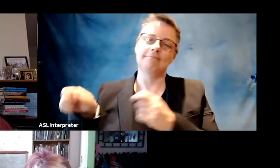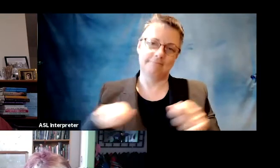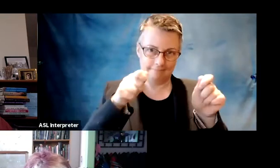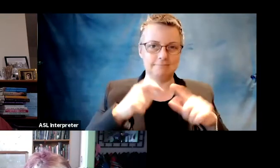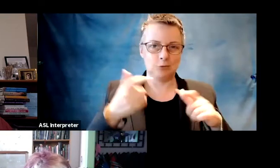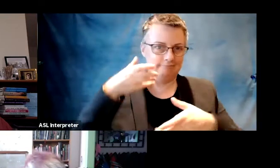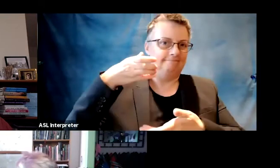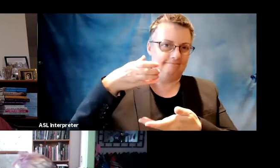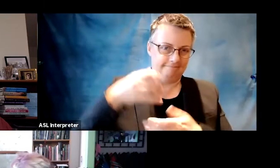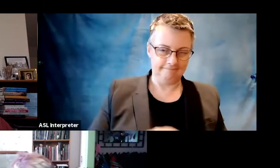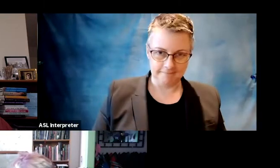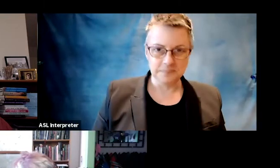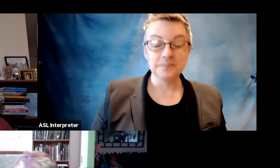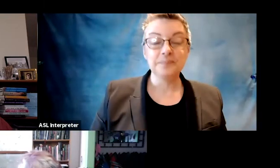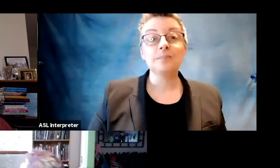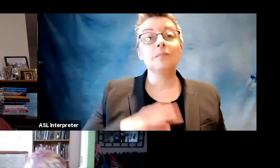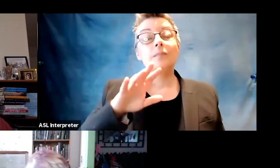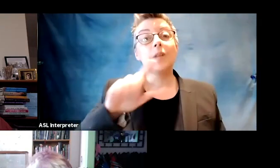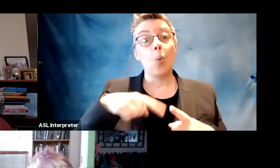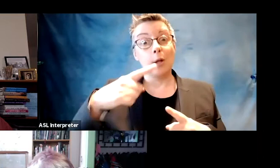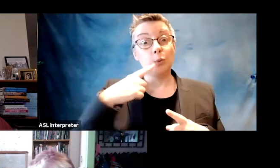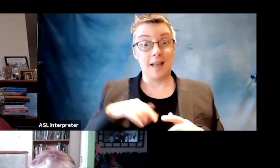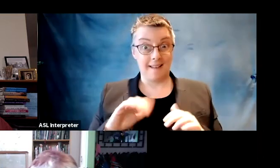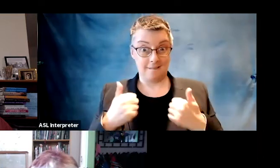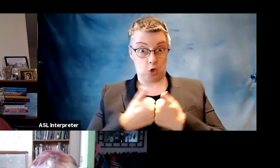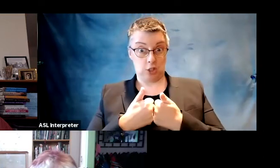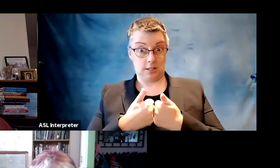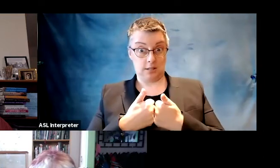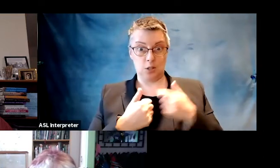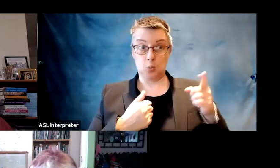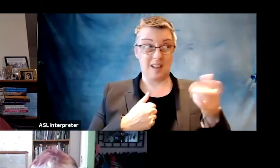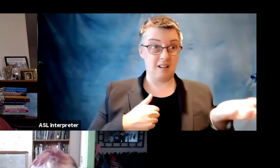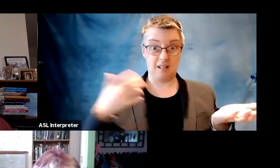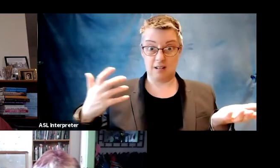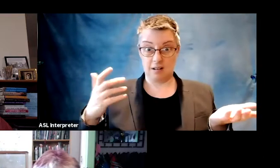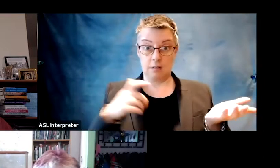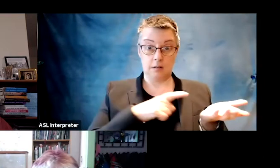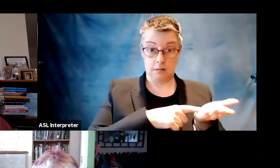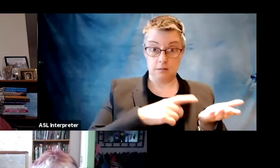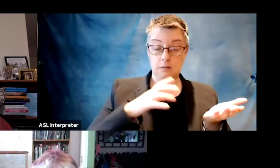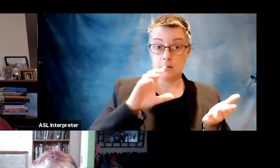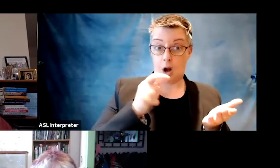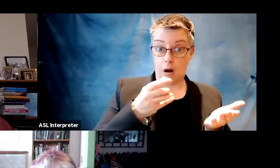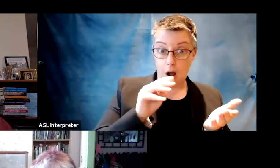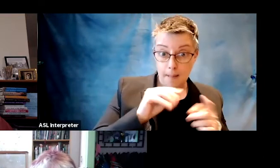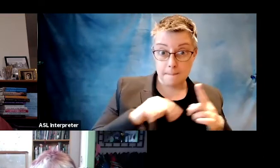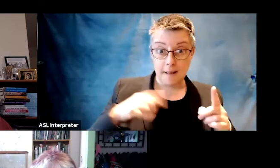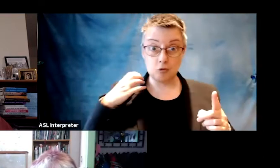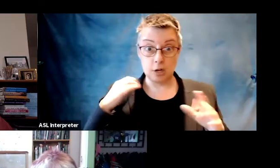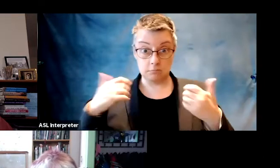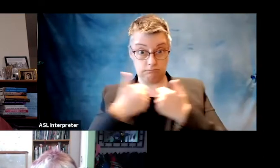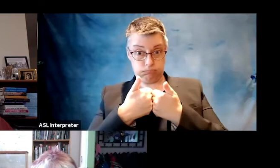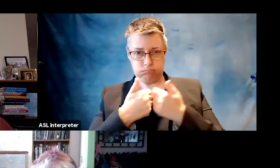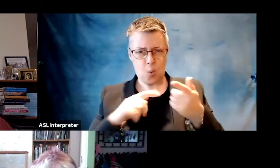The, so, when you say verses, do you just want me to explain what the Golem means in this particular